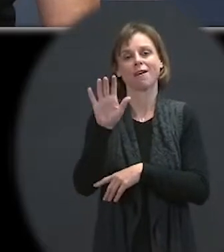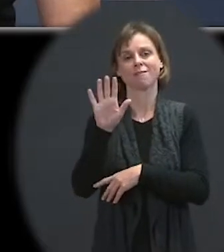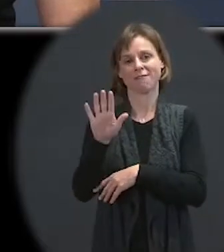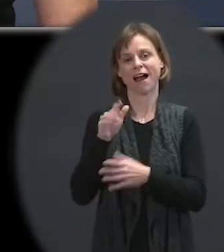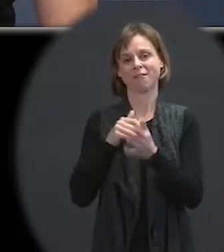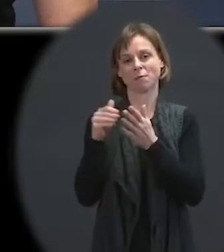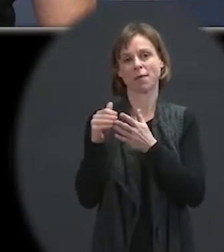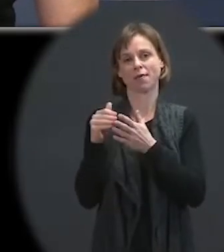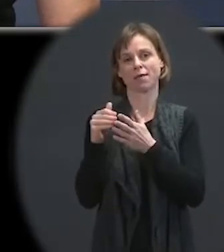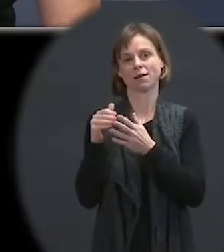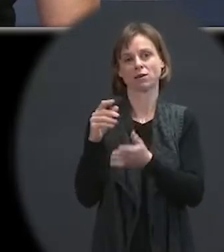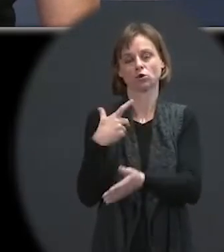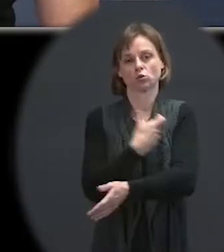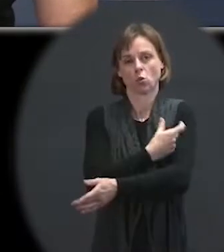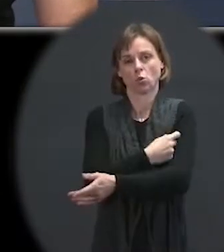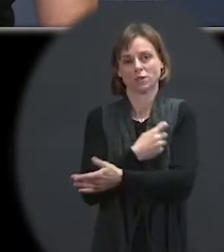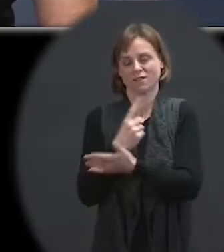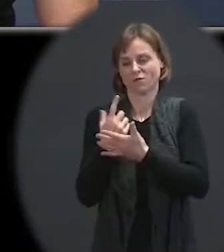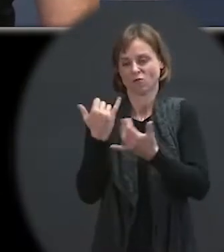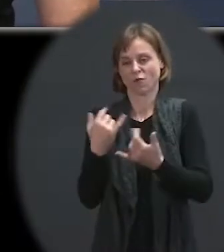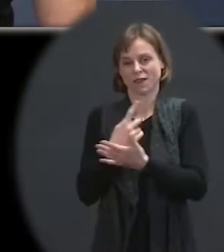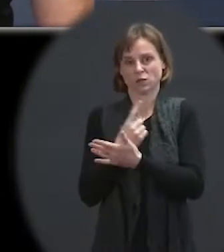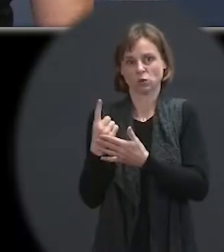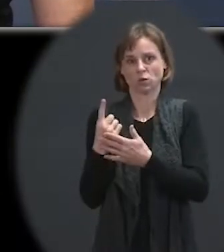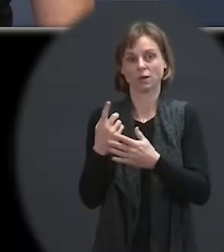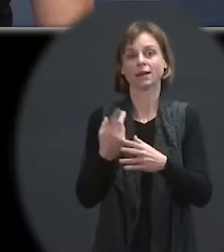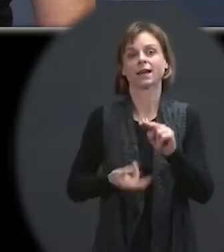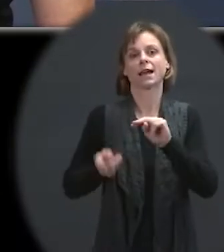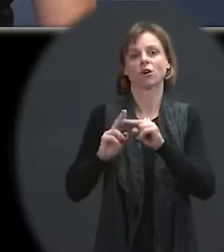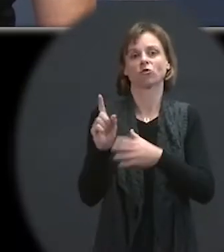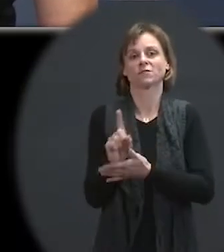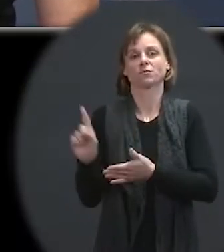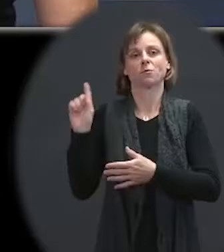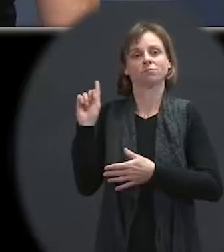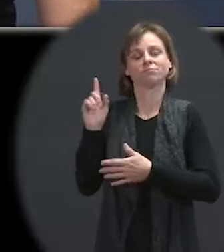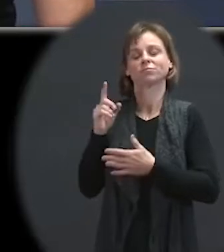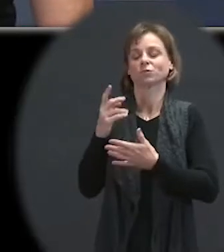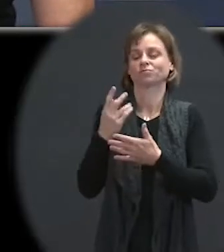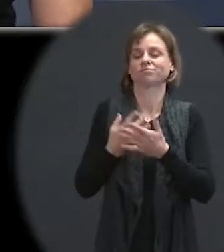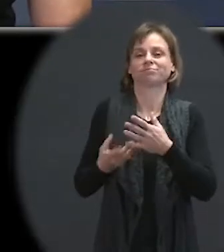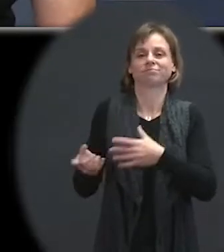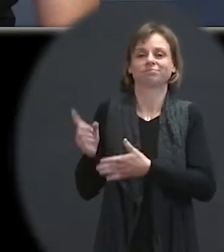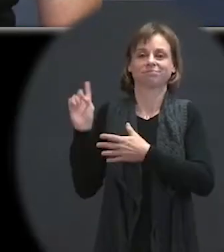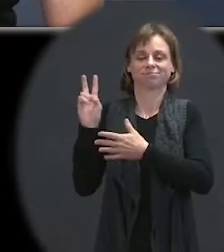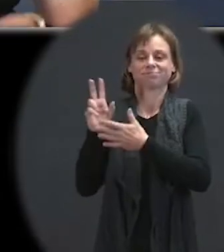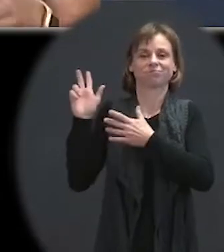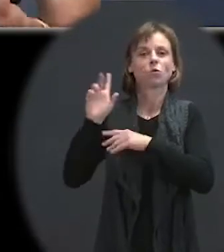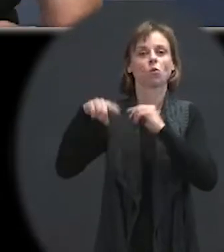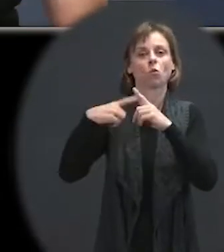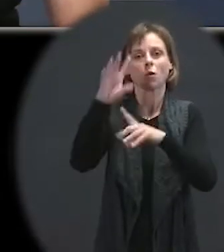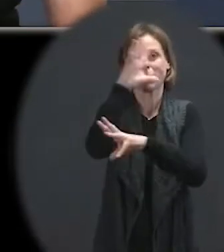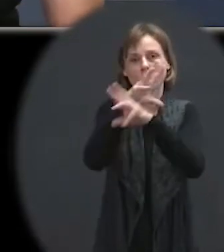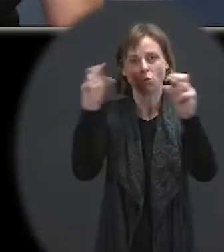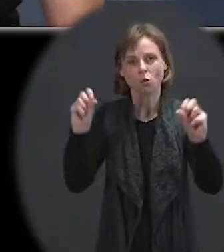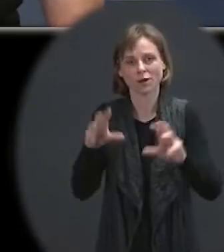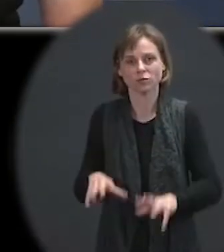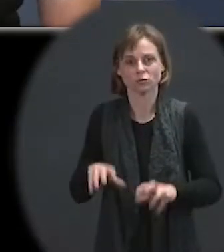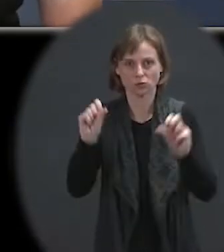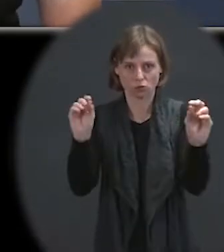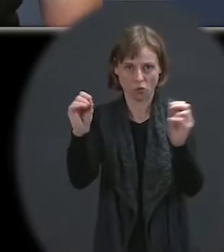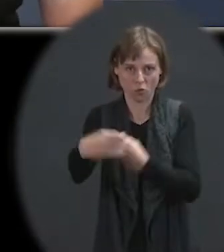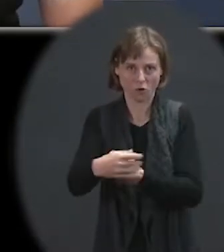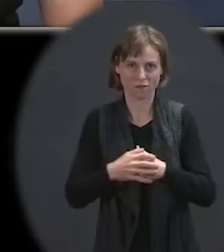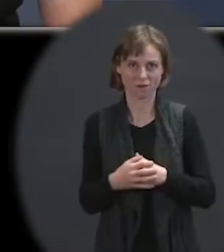from 8.6 million doses per week when the president took office. That's an increase in vaccine allocations of